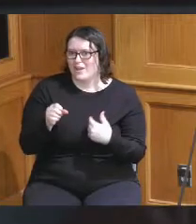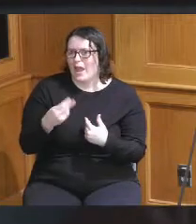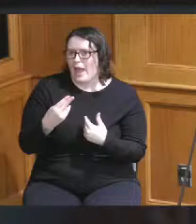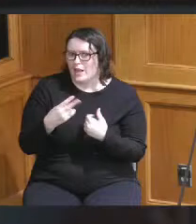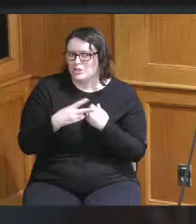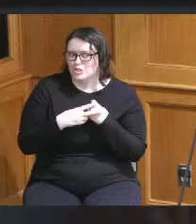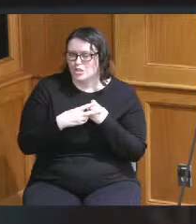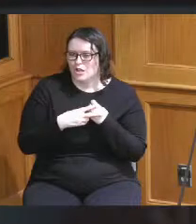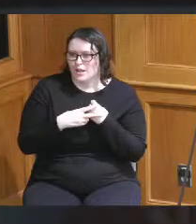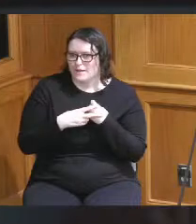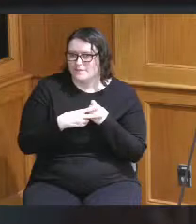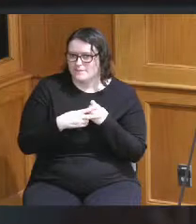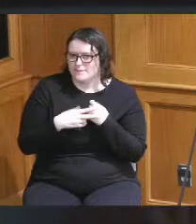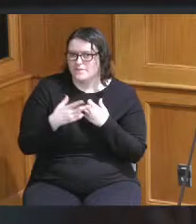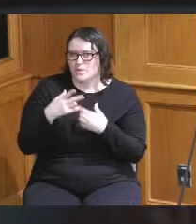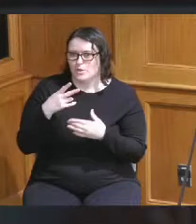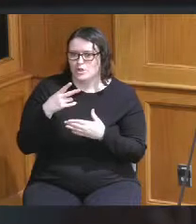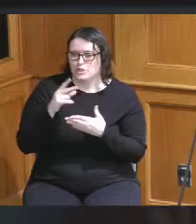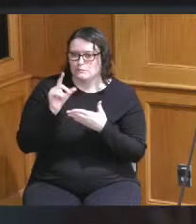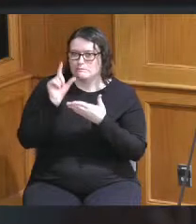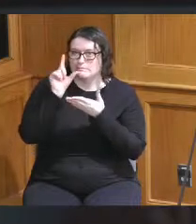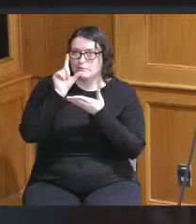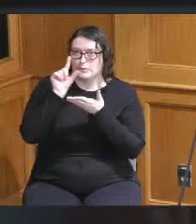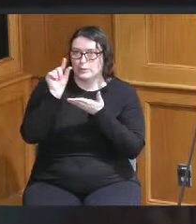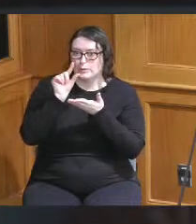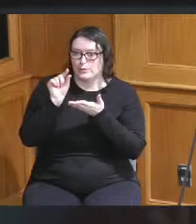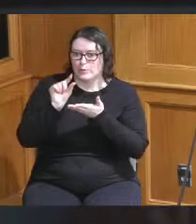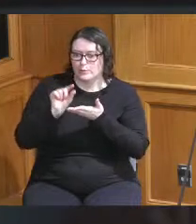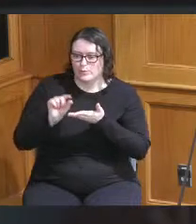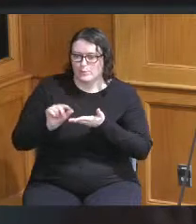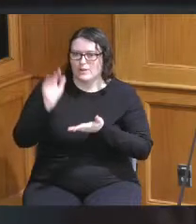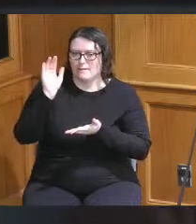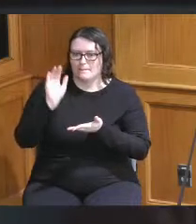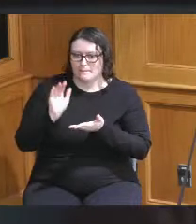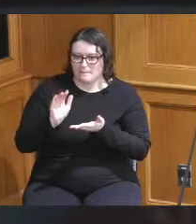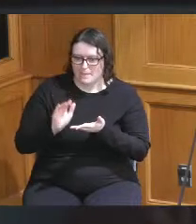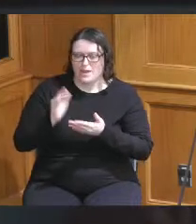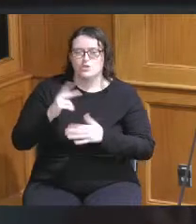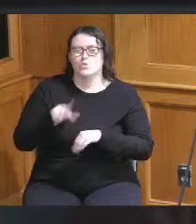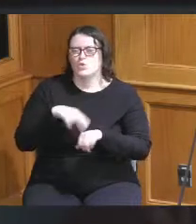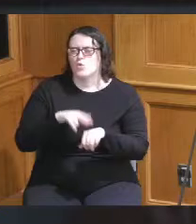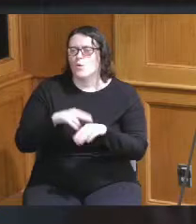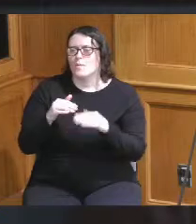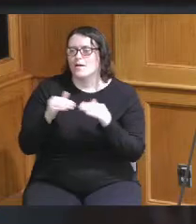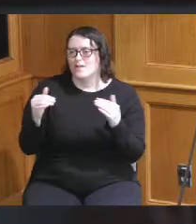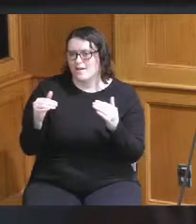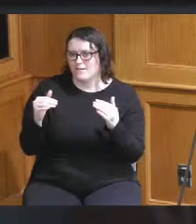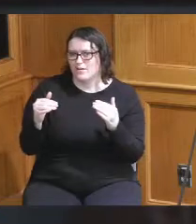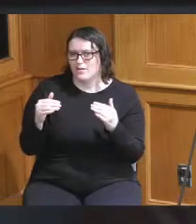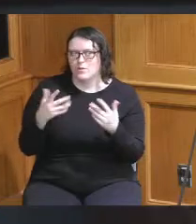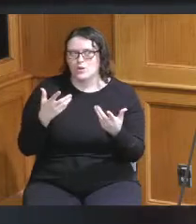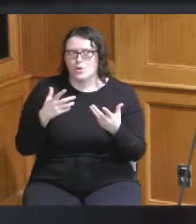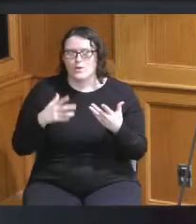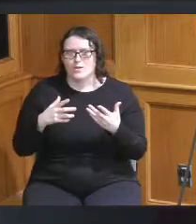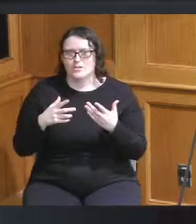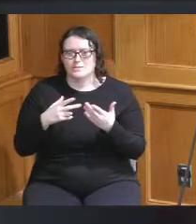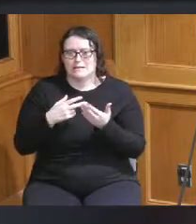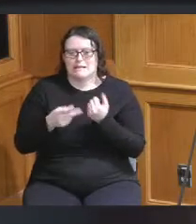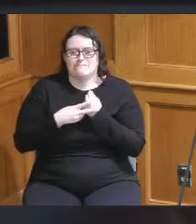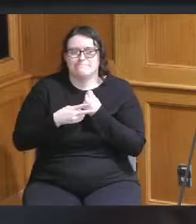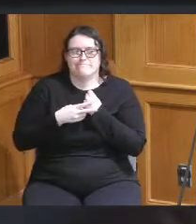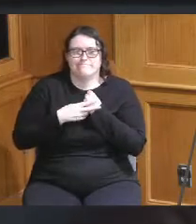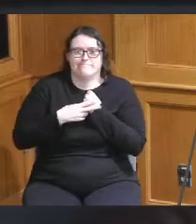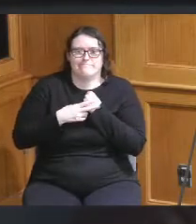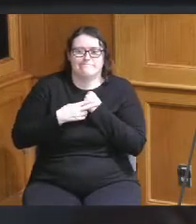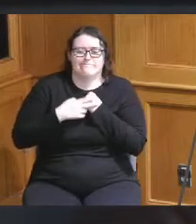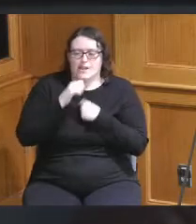we were spending down to get to the level that, you know, we need to have, but not so far over that we're just kind of stockpiling money. And